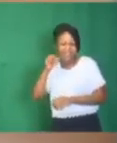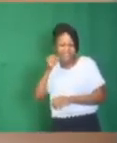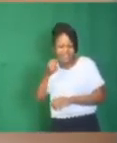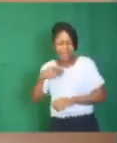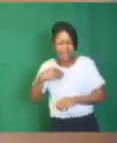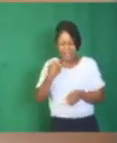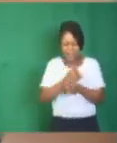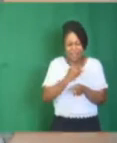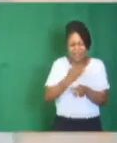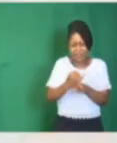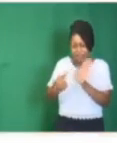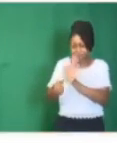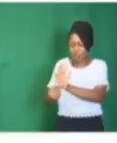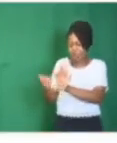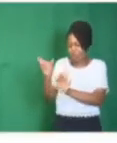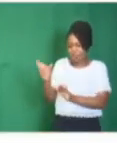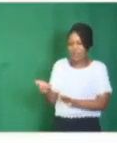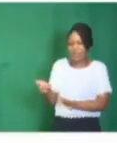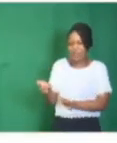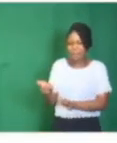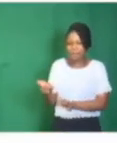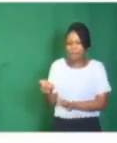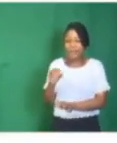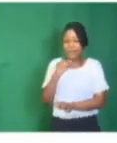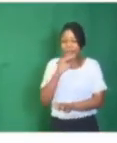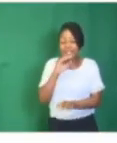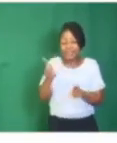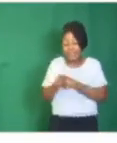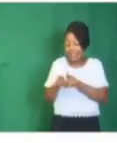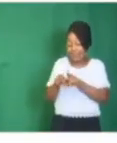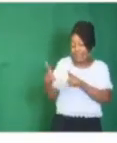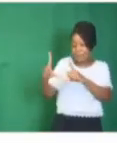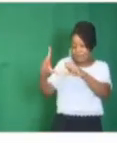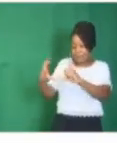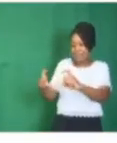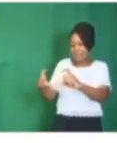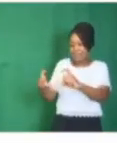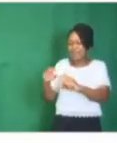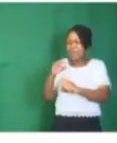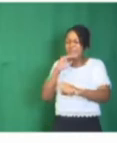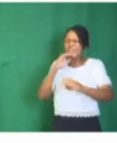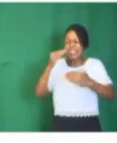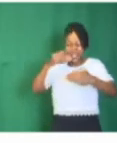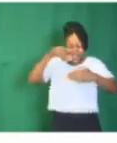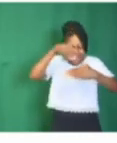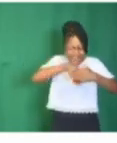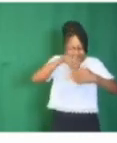time. The skeletal system is the framework of the body, the internal framework of the